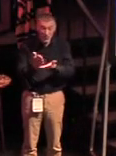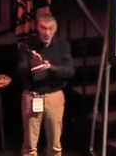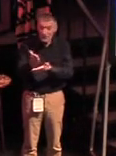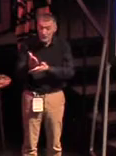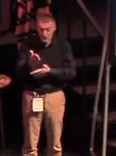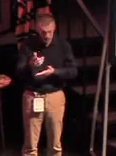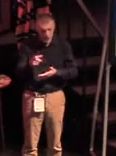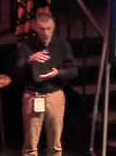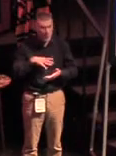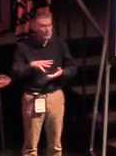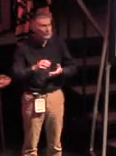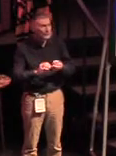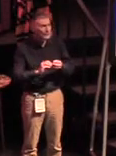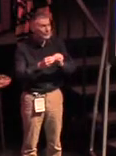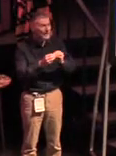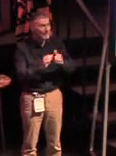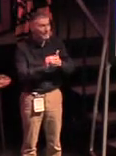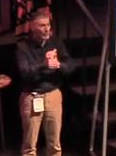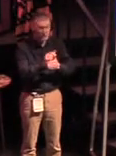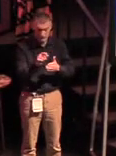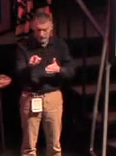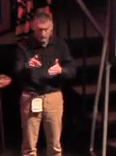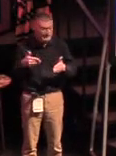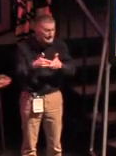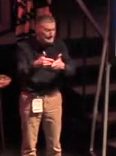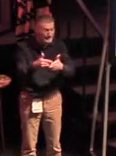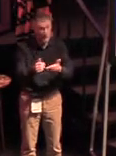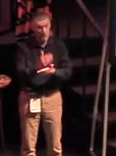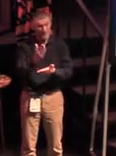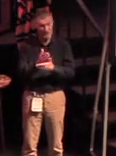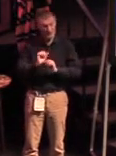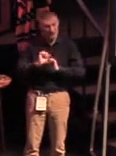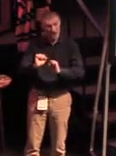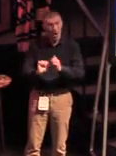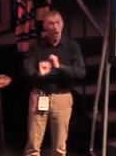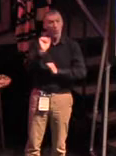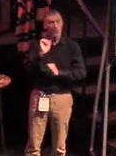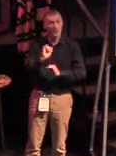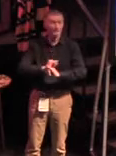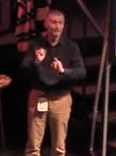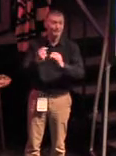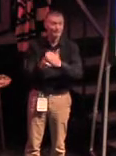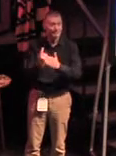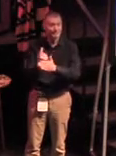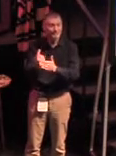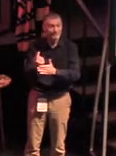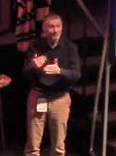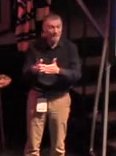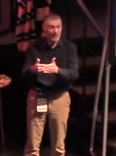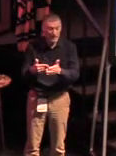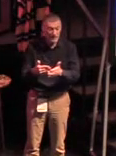cultural industries and are finding barriers because of those sour lemons. When I set it up, it was with